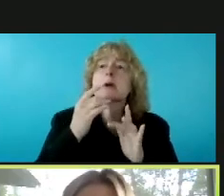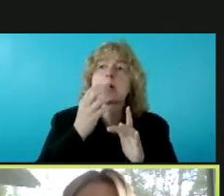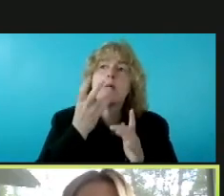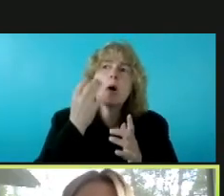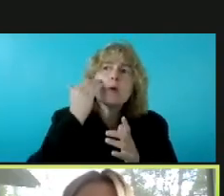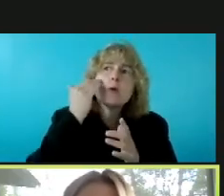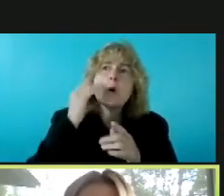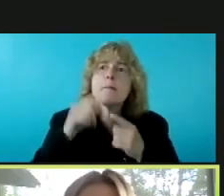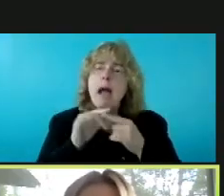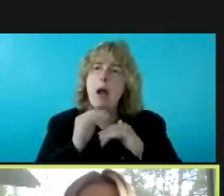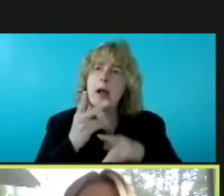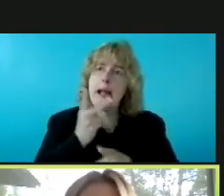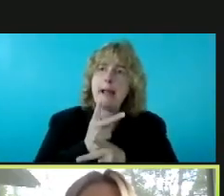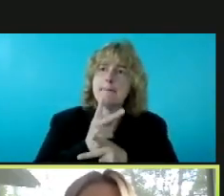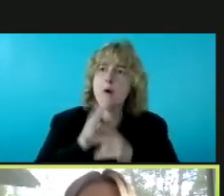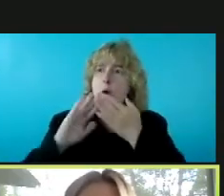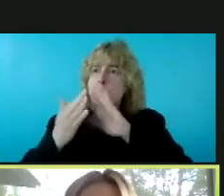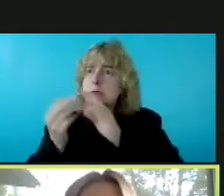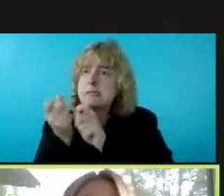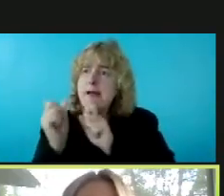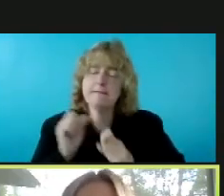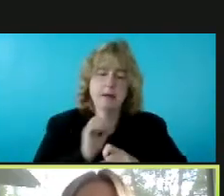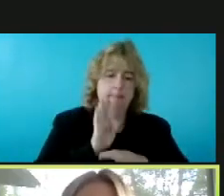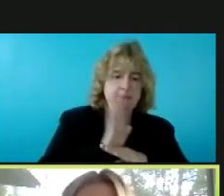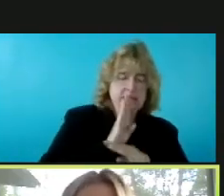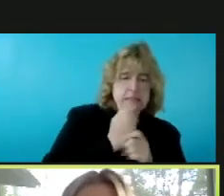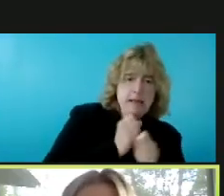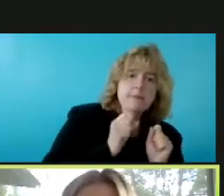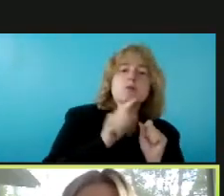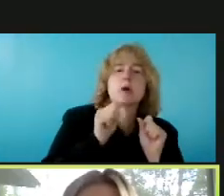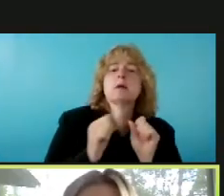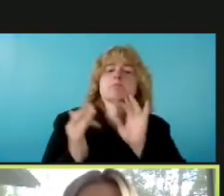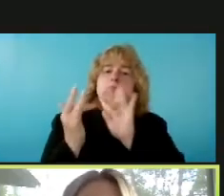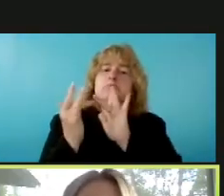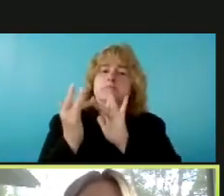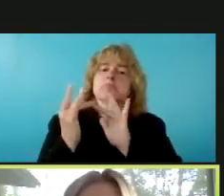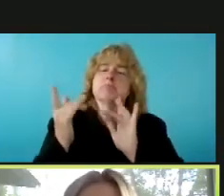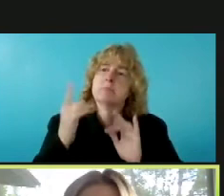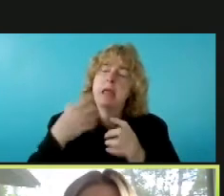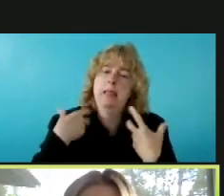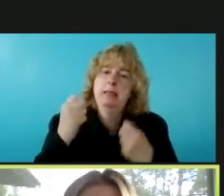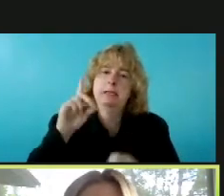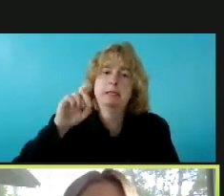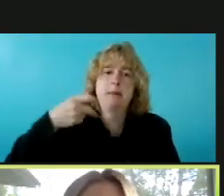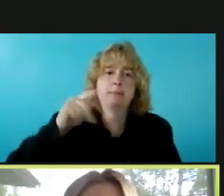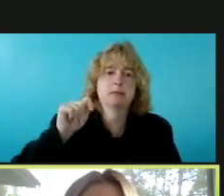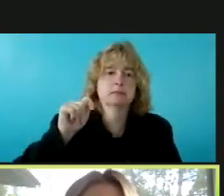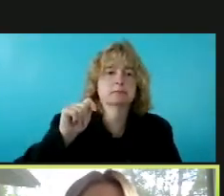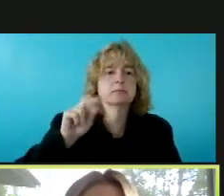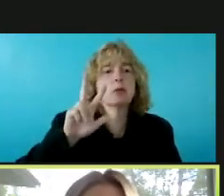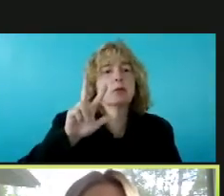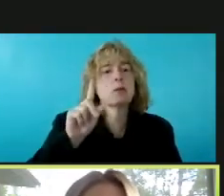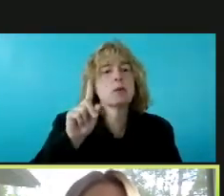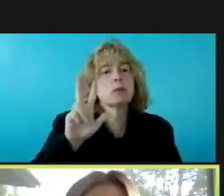safe, you can reach out to the City of Detroit Environmental Health Department at